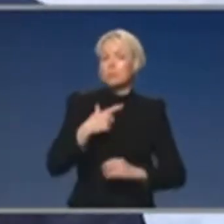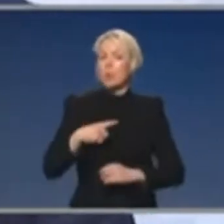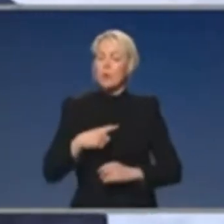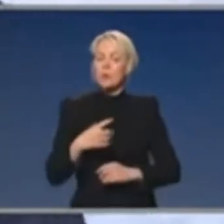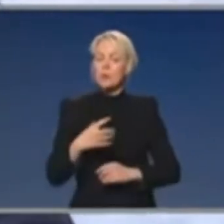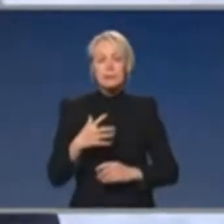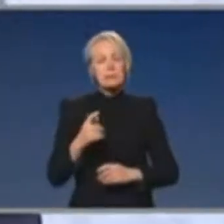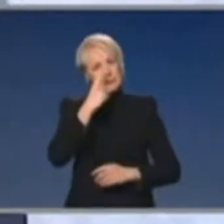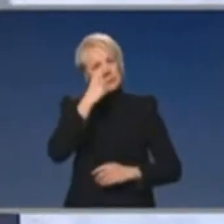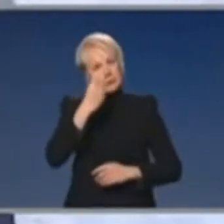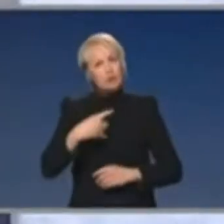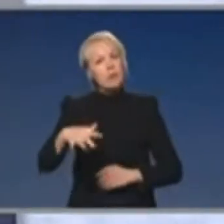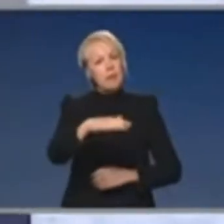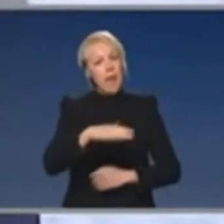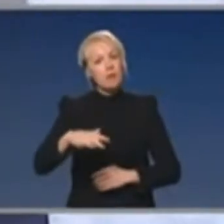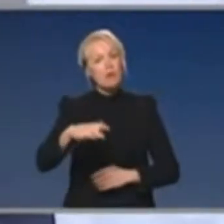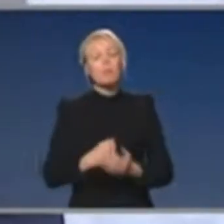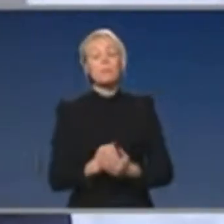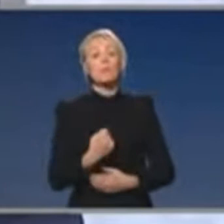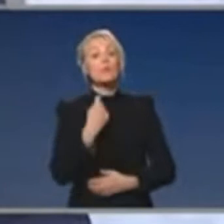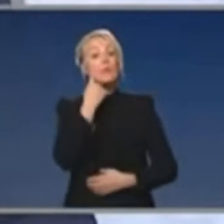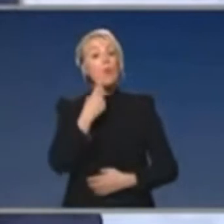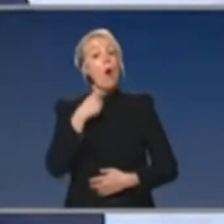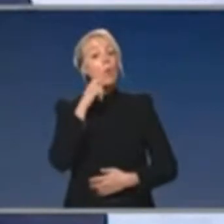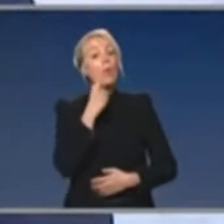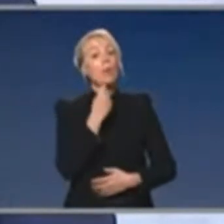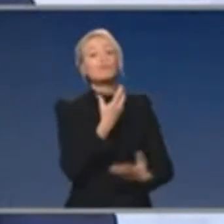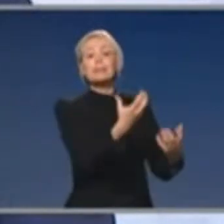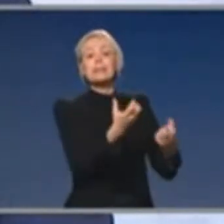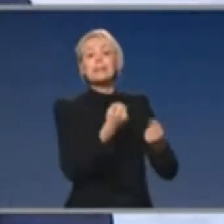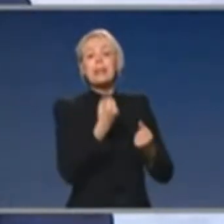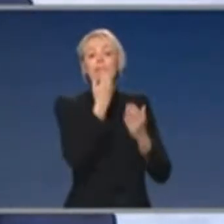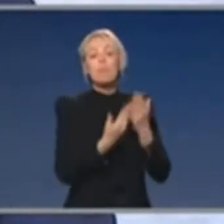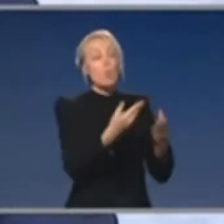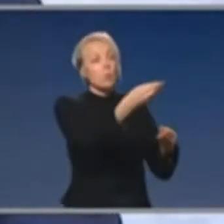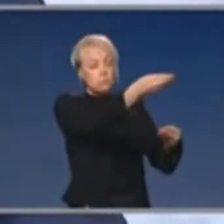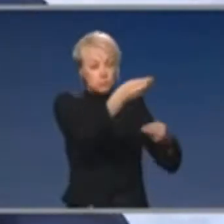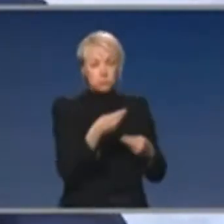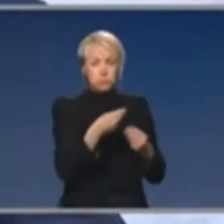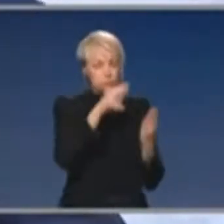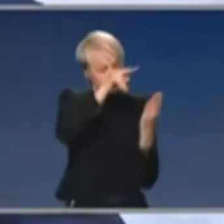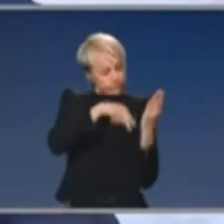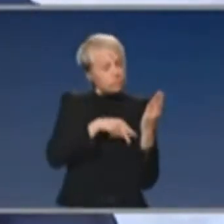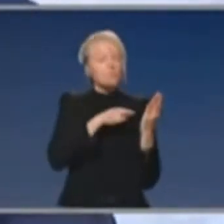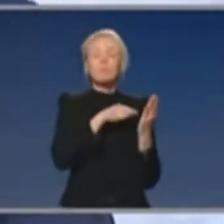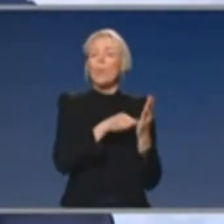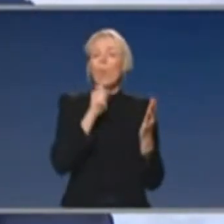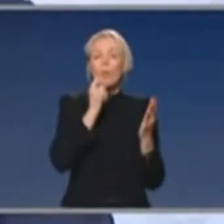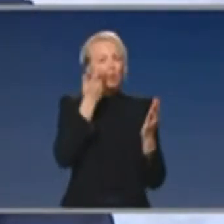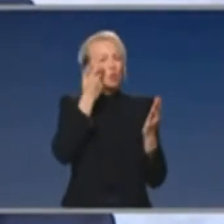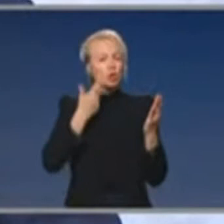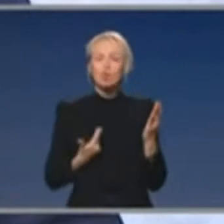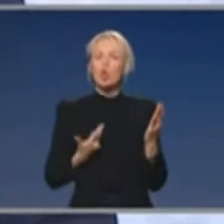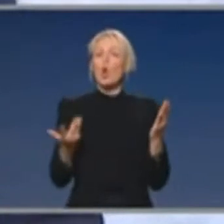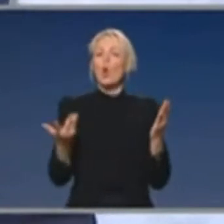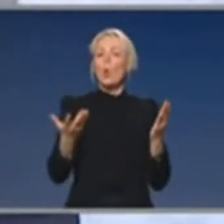tomorrow from Christine Morgan and the Deputy CMO will, I anticipate, identify further areas for us to